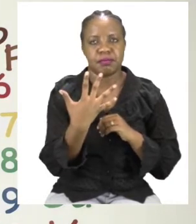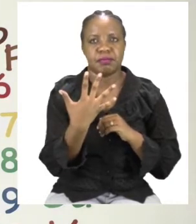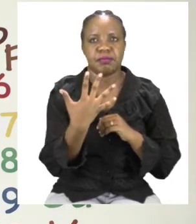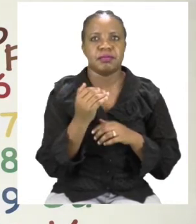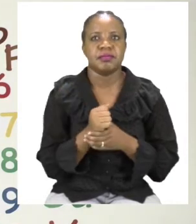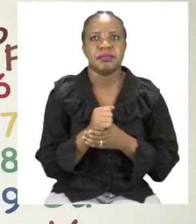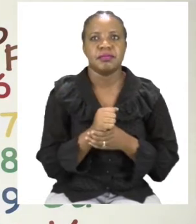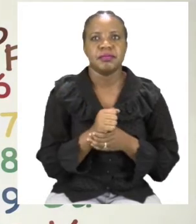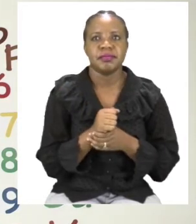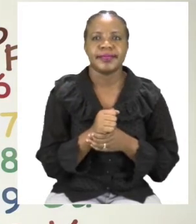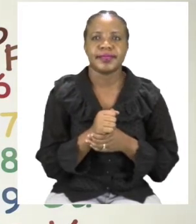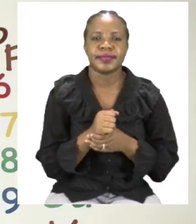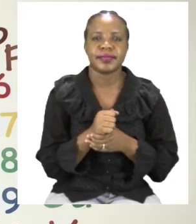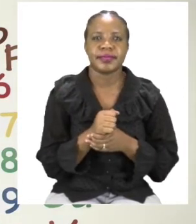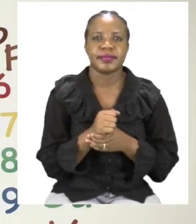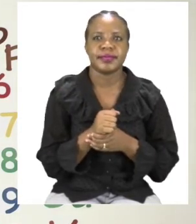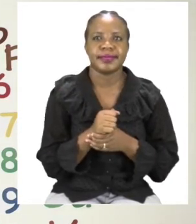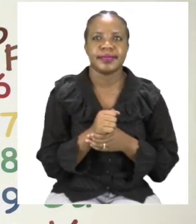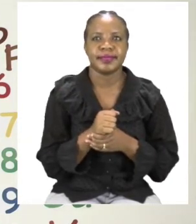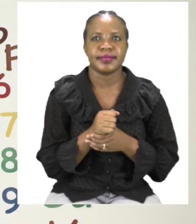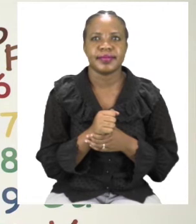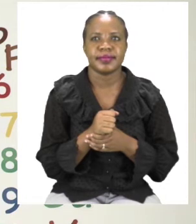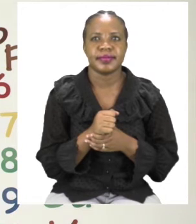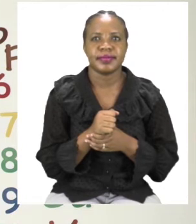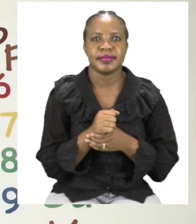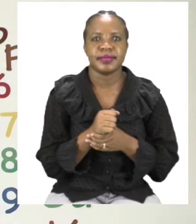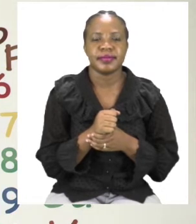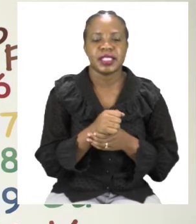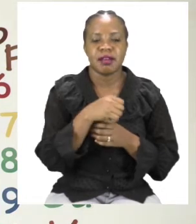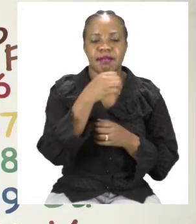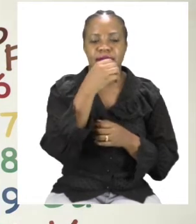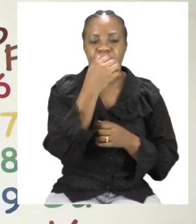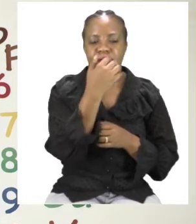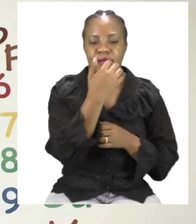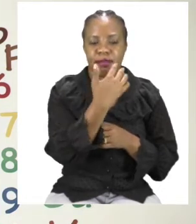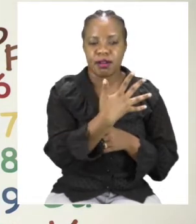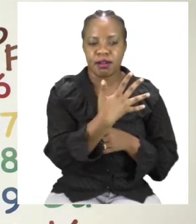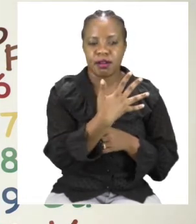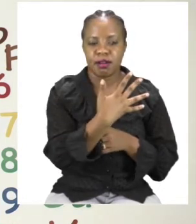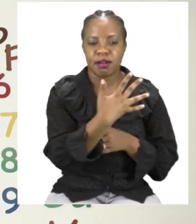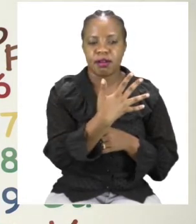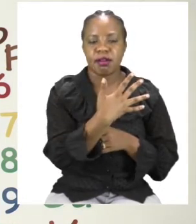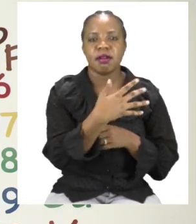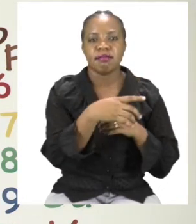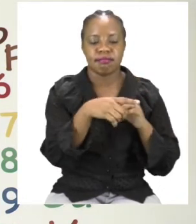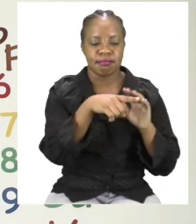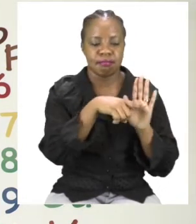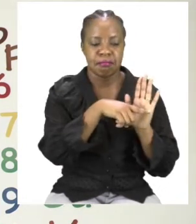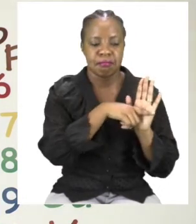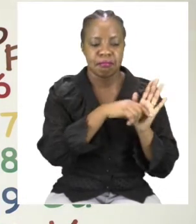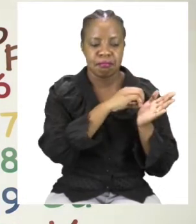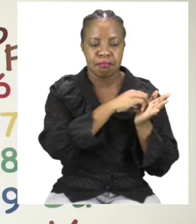5. And then we say 5 minus 4. I have